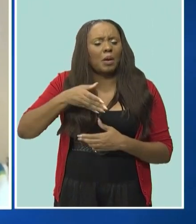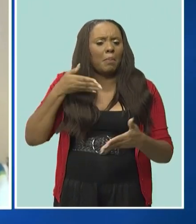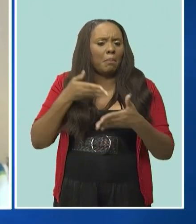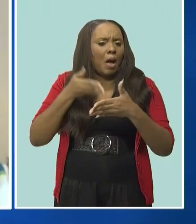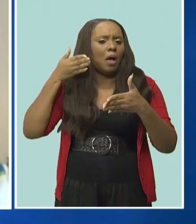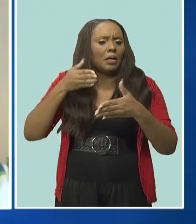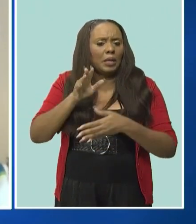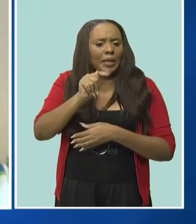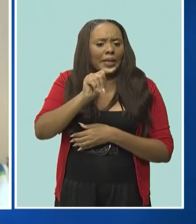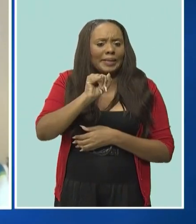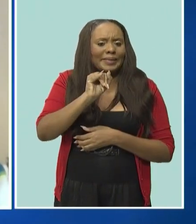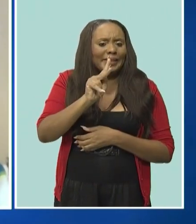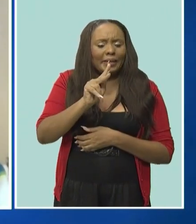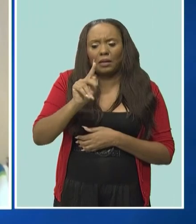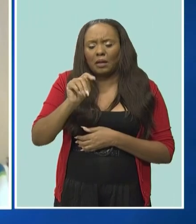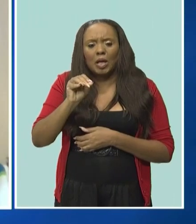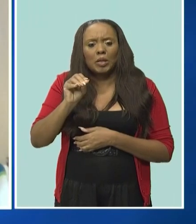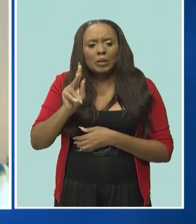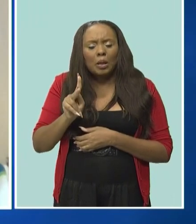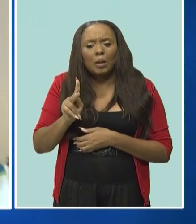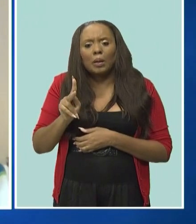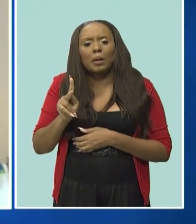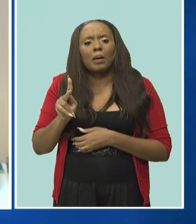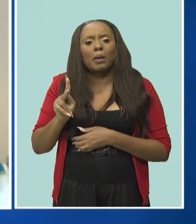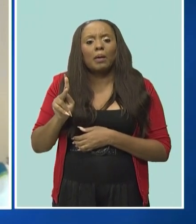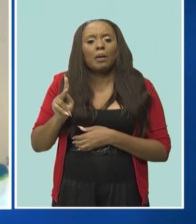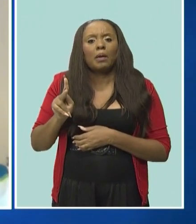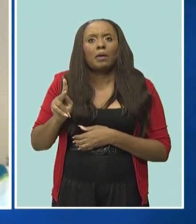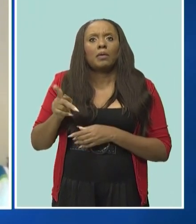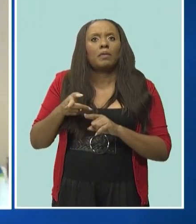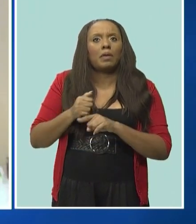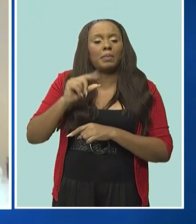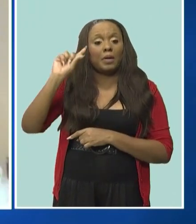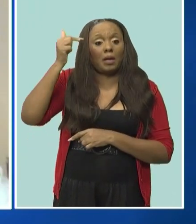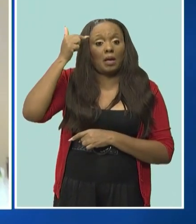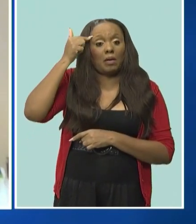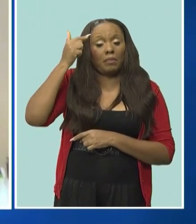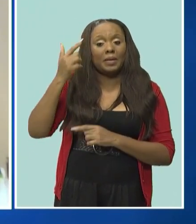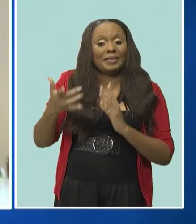the government-owned devices?